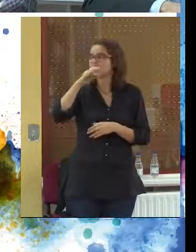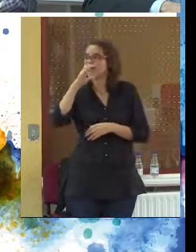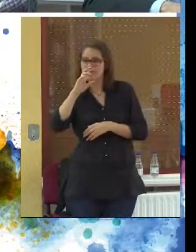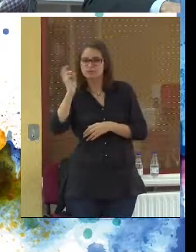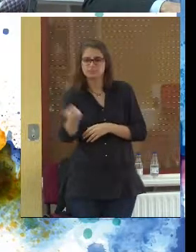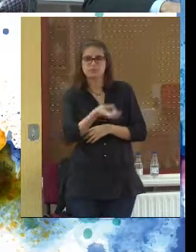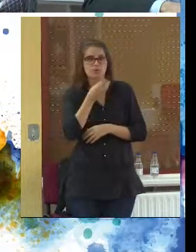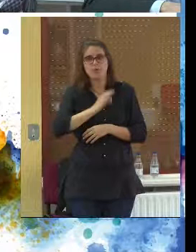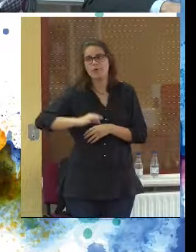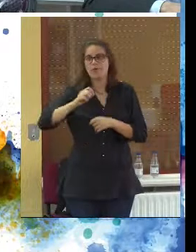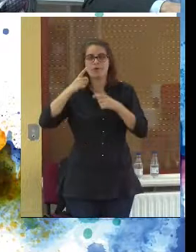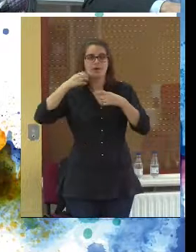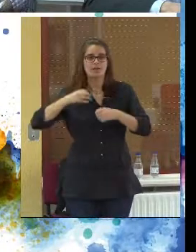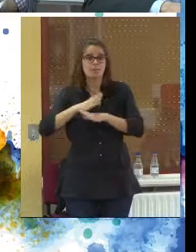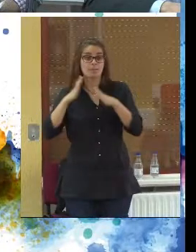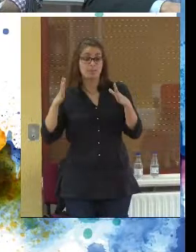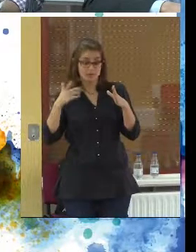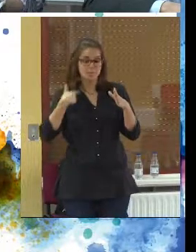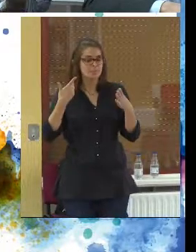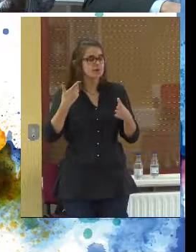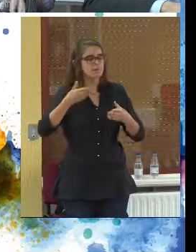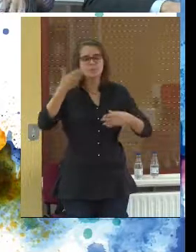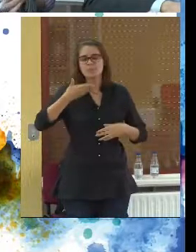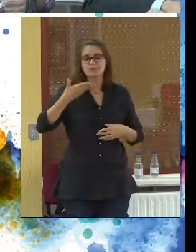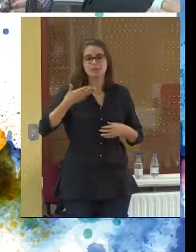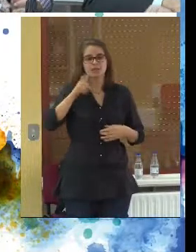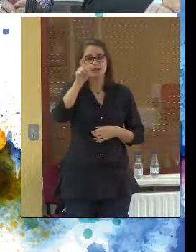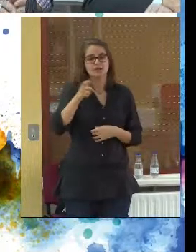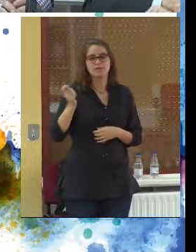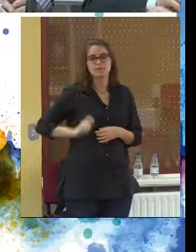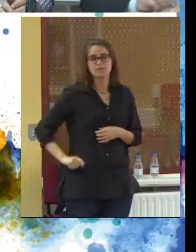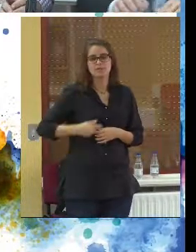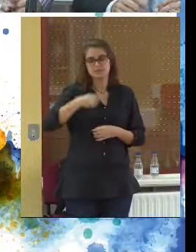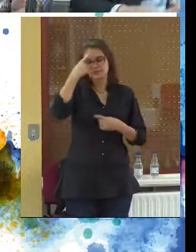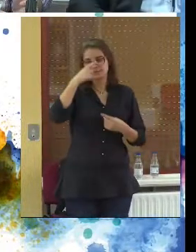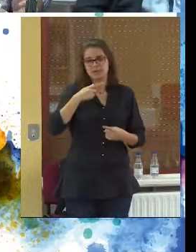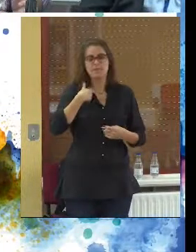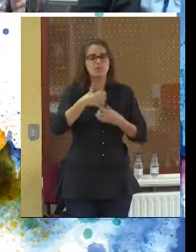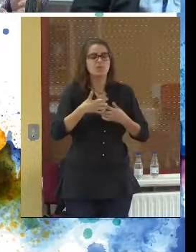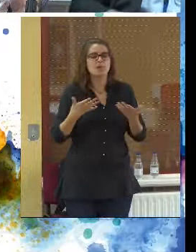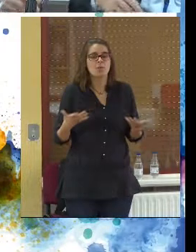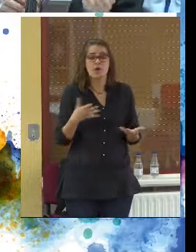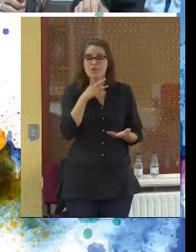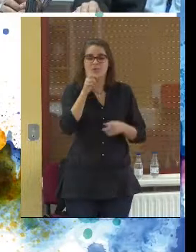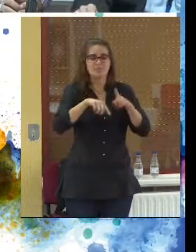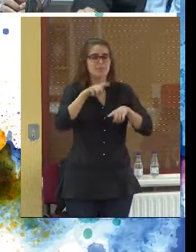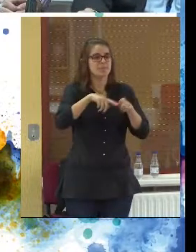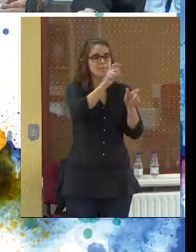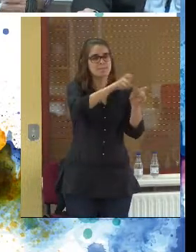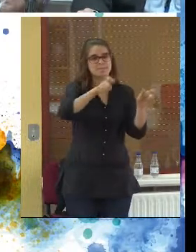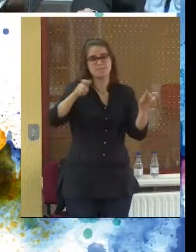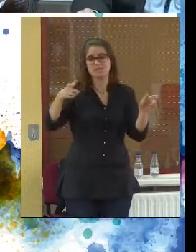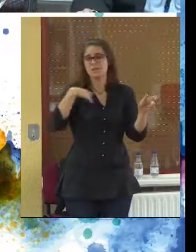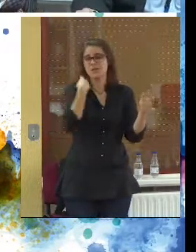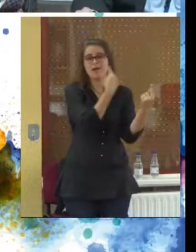QR or others. So the professional needs to know what's possible and what works best for